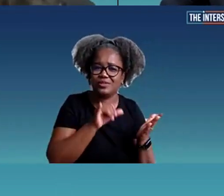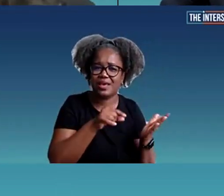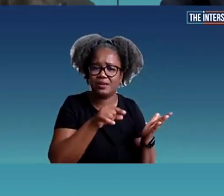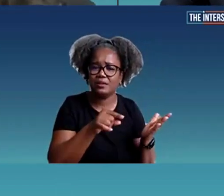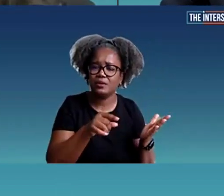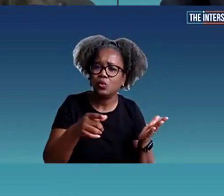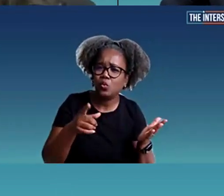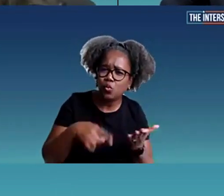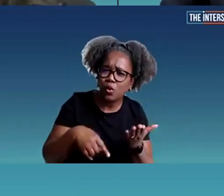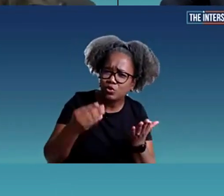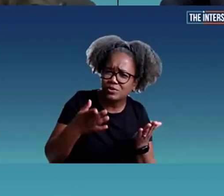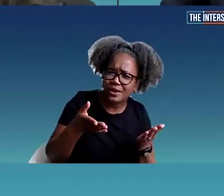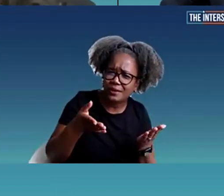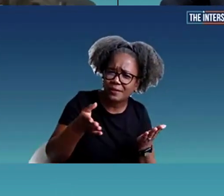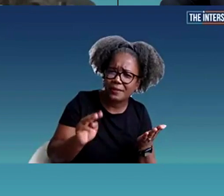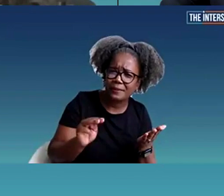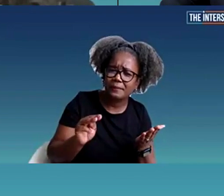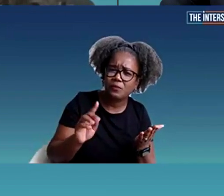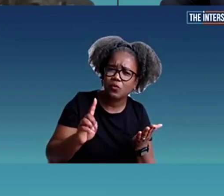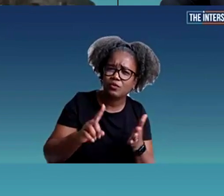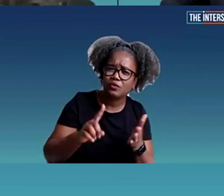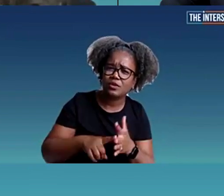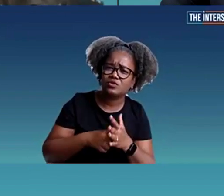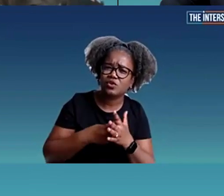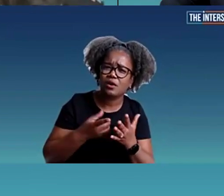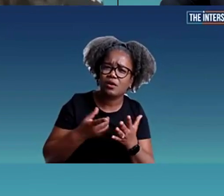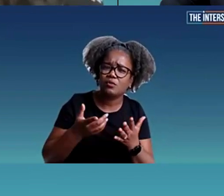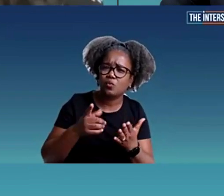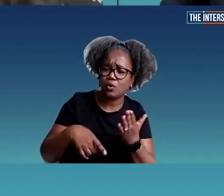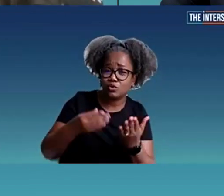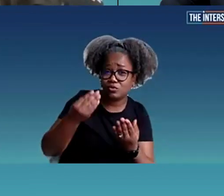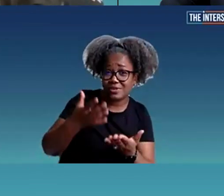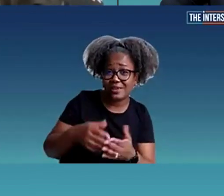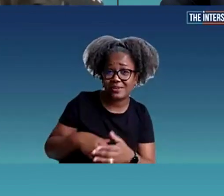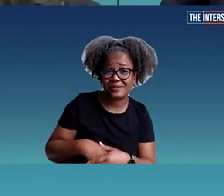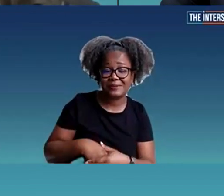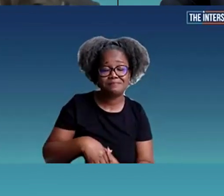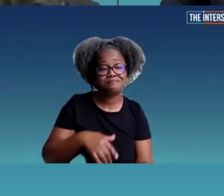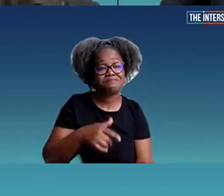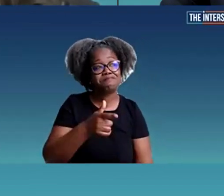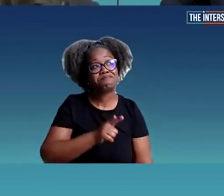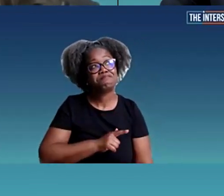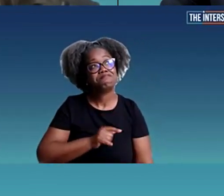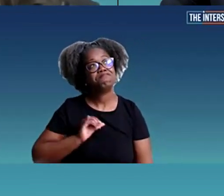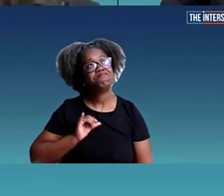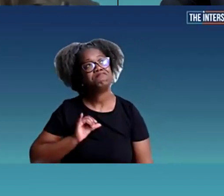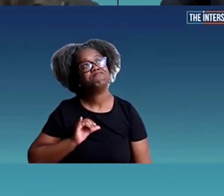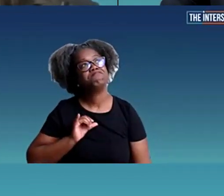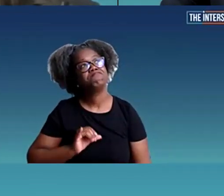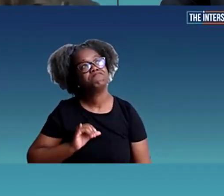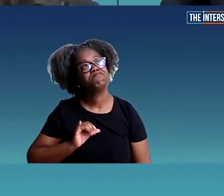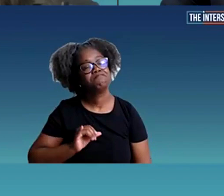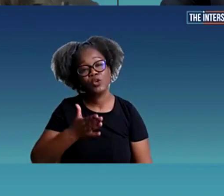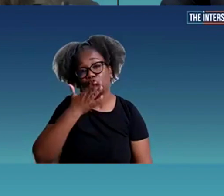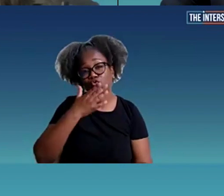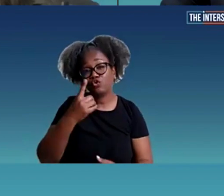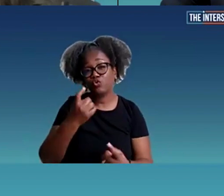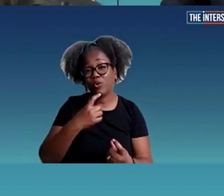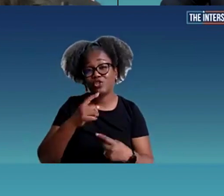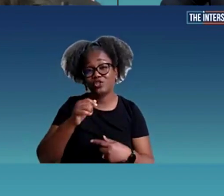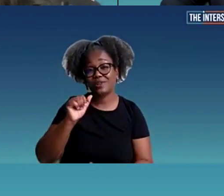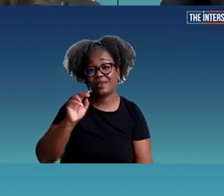question, Anton. I'm thinking about the relationship because we had long-standing relationships and had